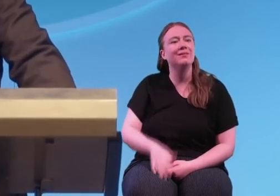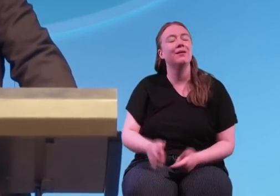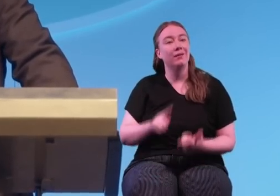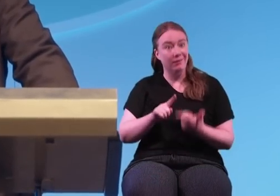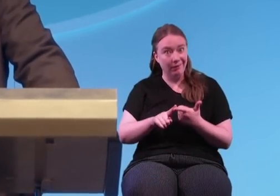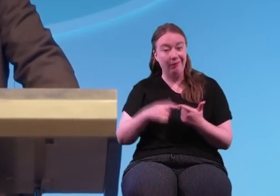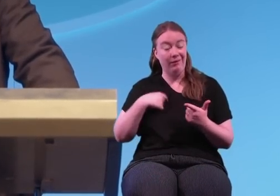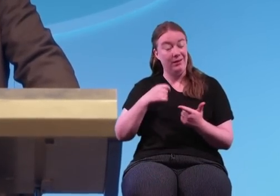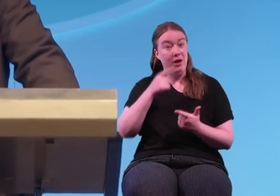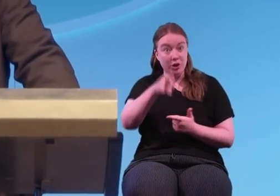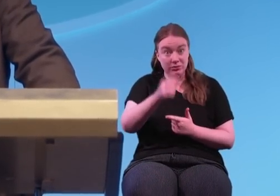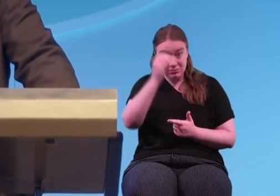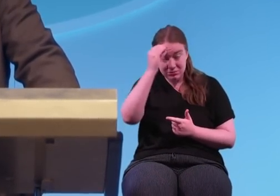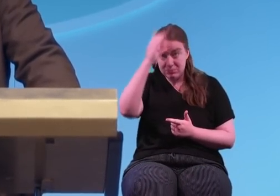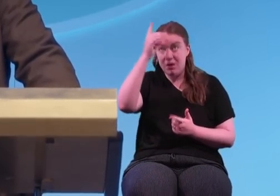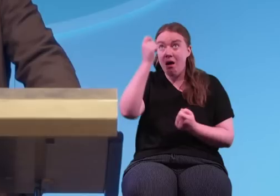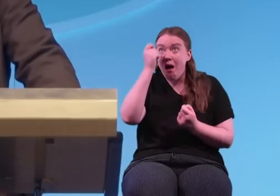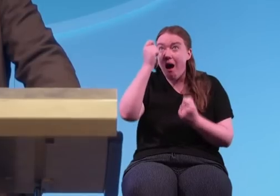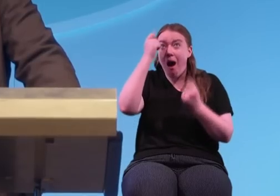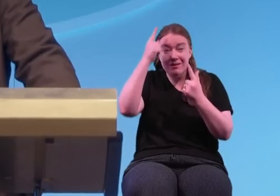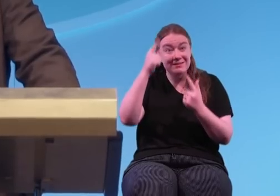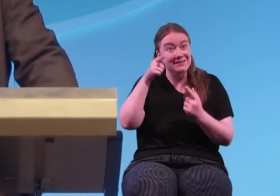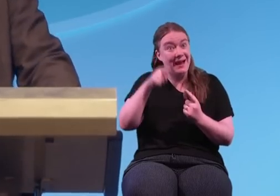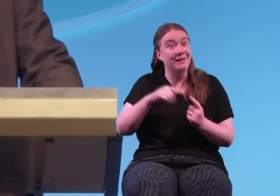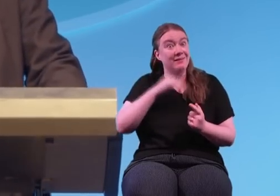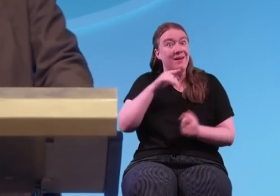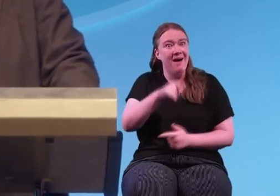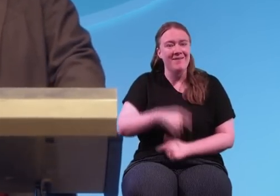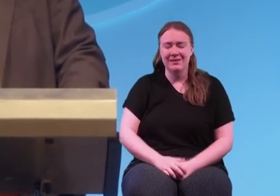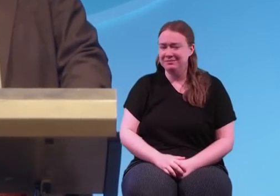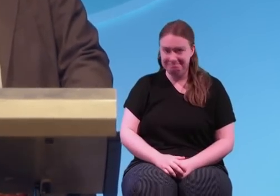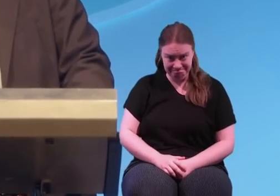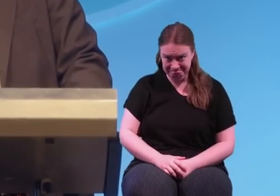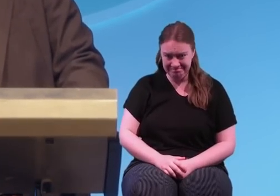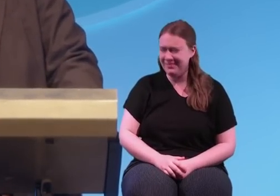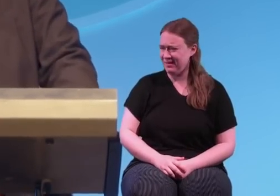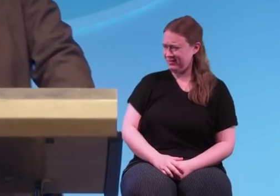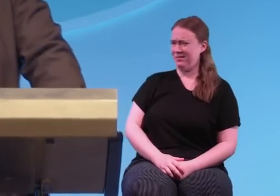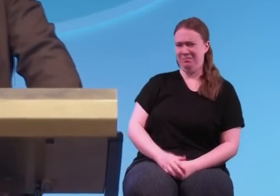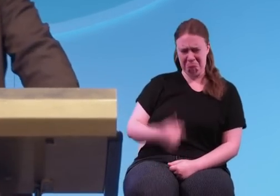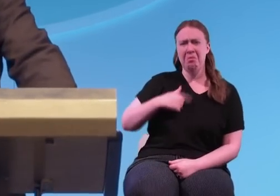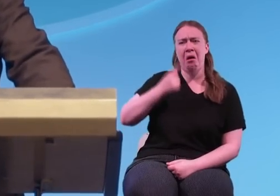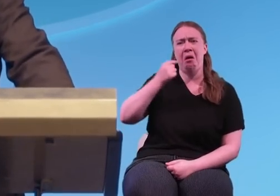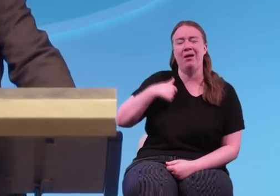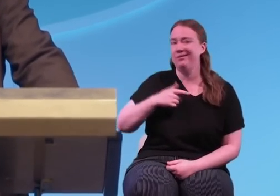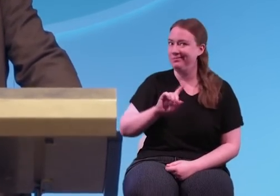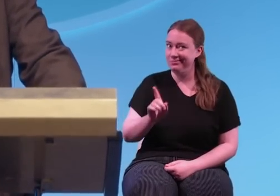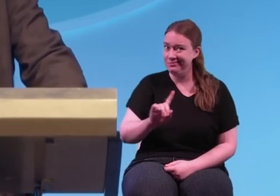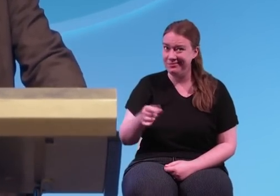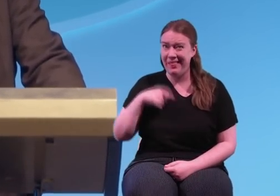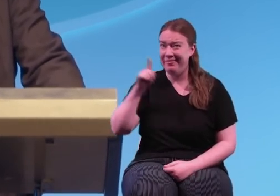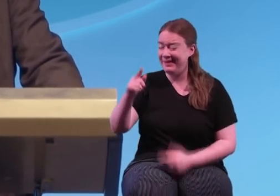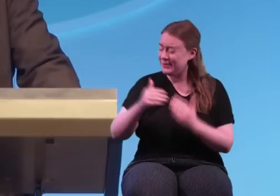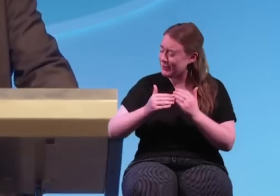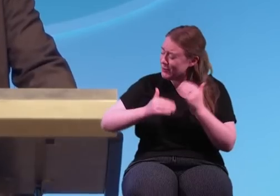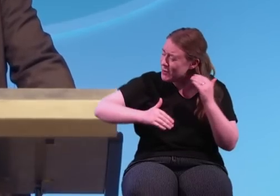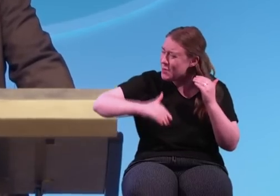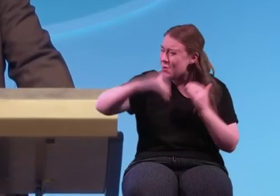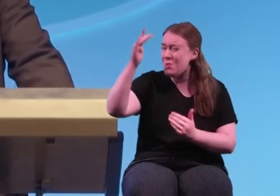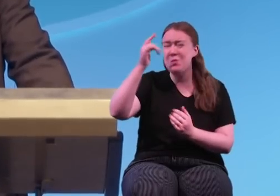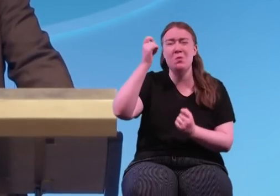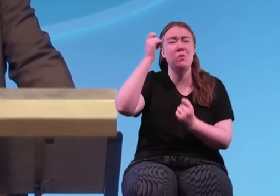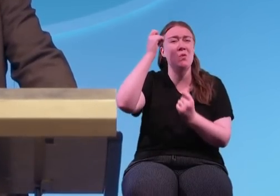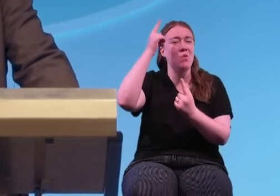believe these kinds of things. To tell people that the story of the Bible says that by nature we are unworthy